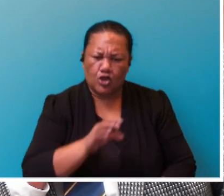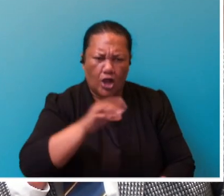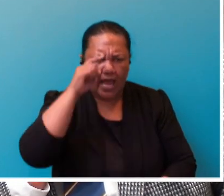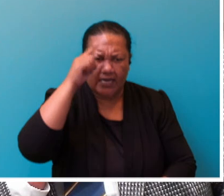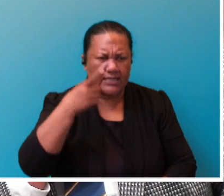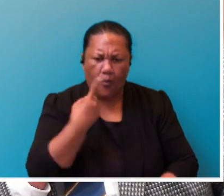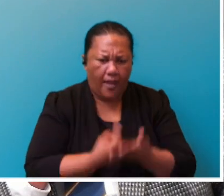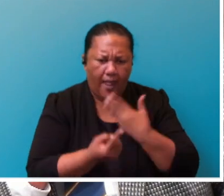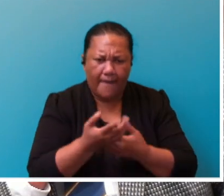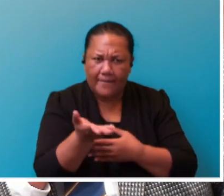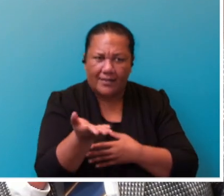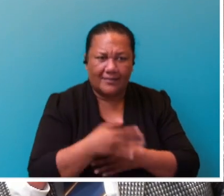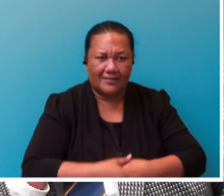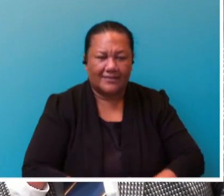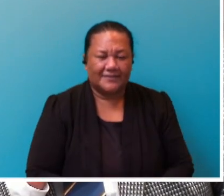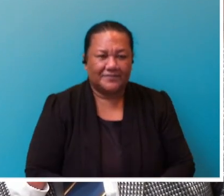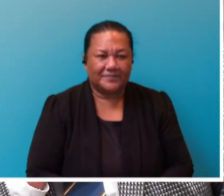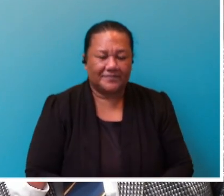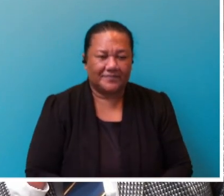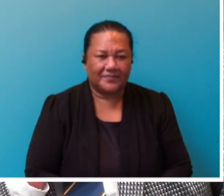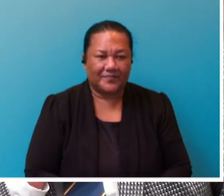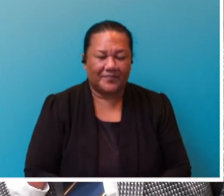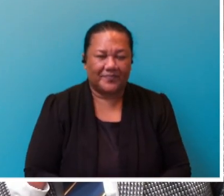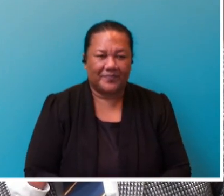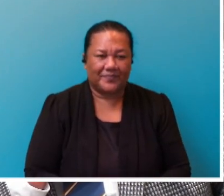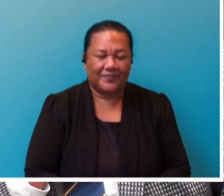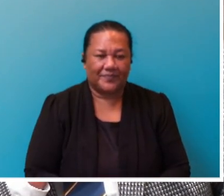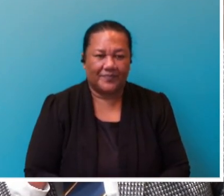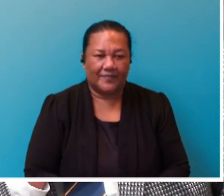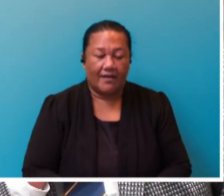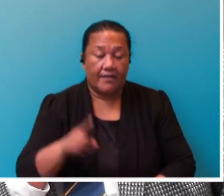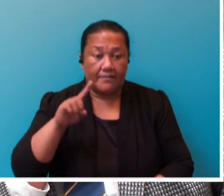on. But as with most things,